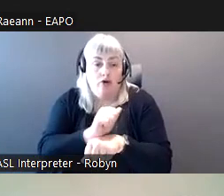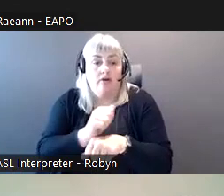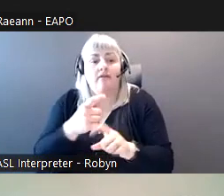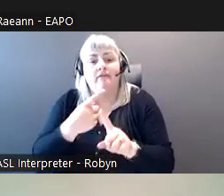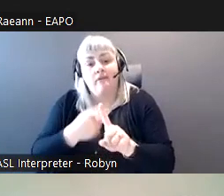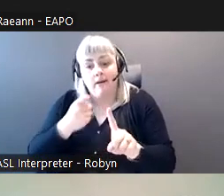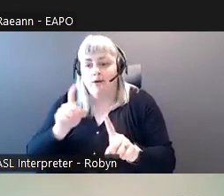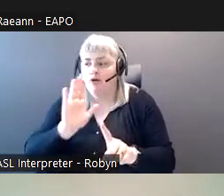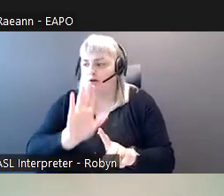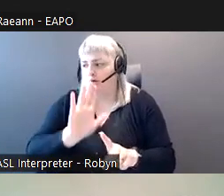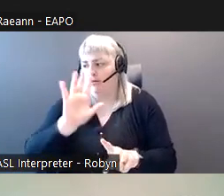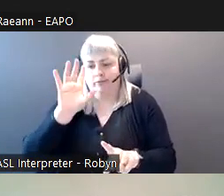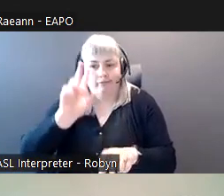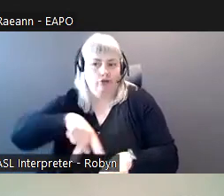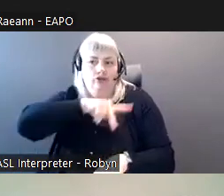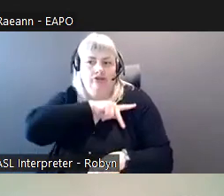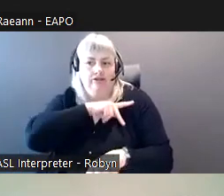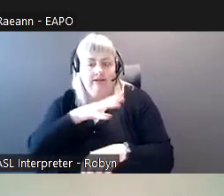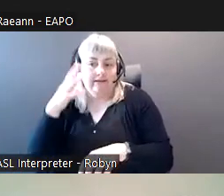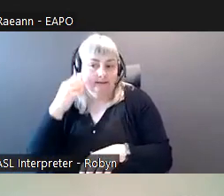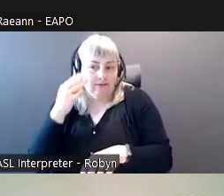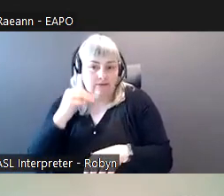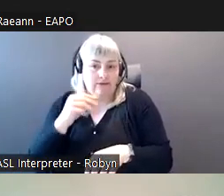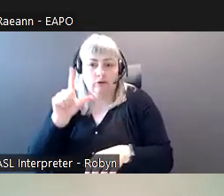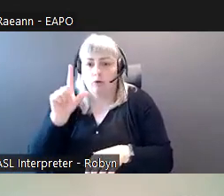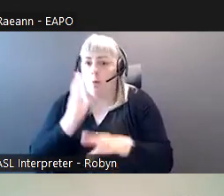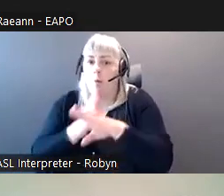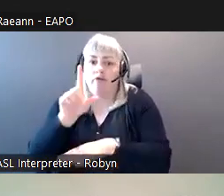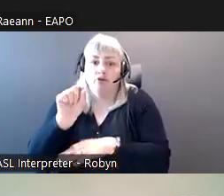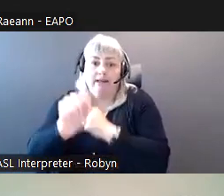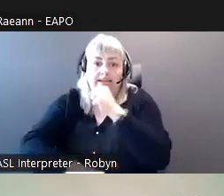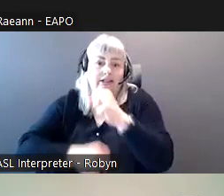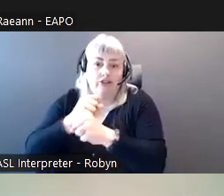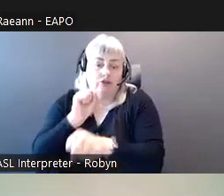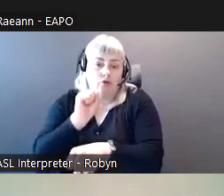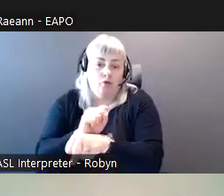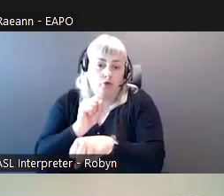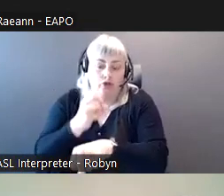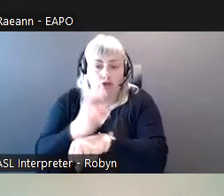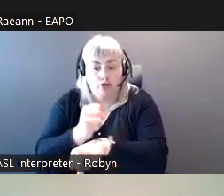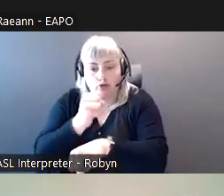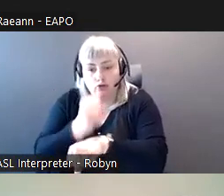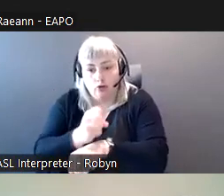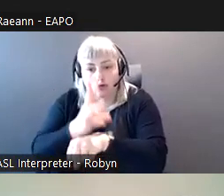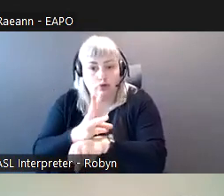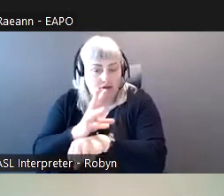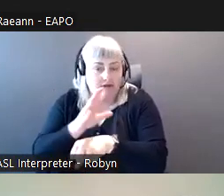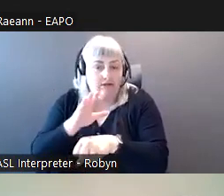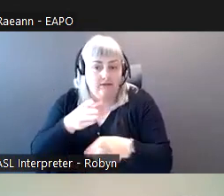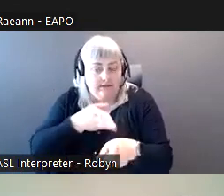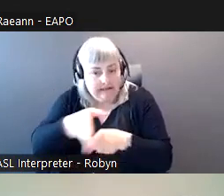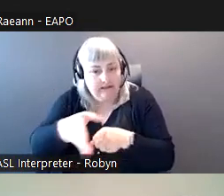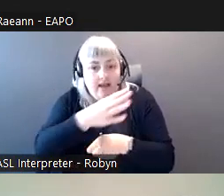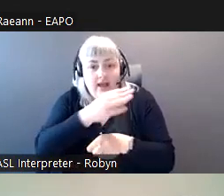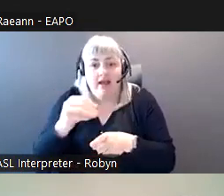over 20 years of working in social work field and her engagement in social justice activism. Karine's